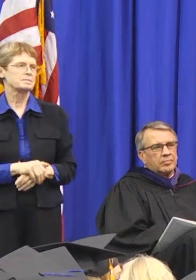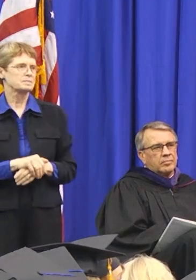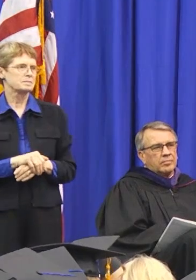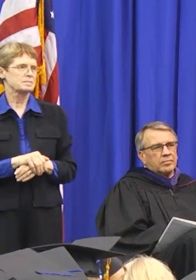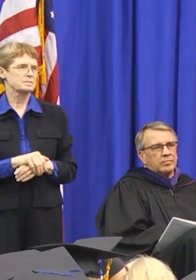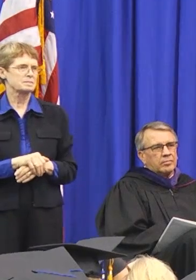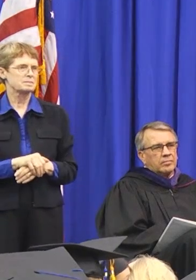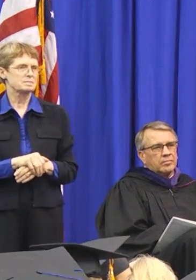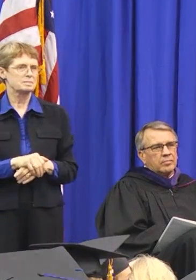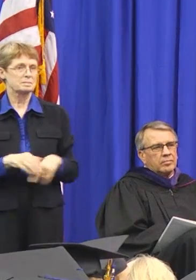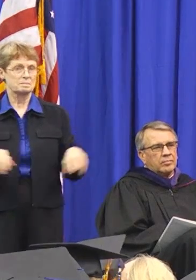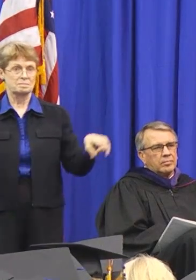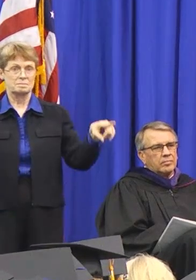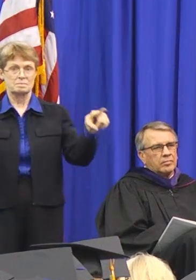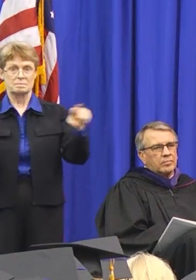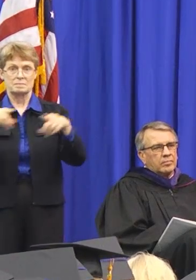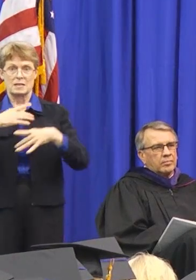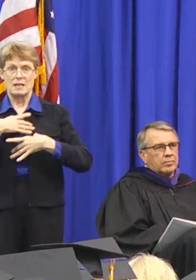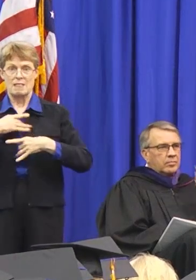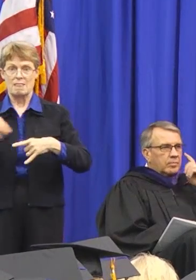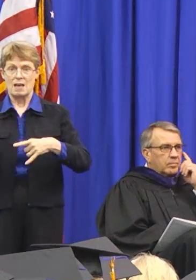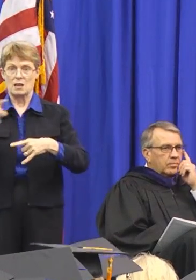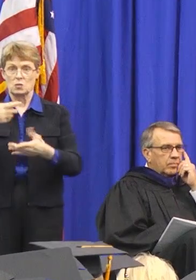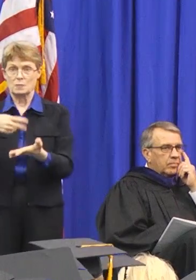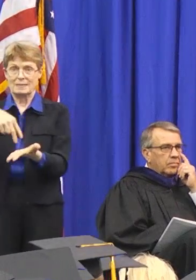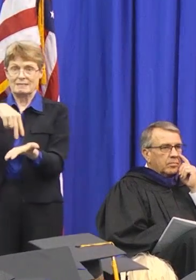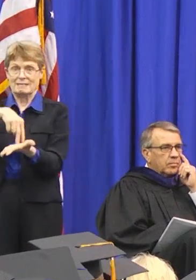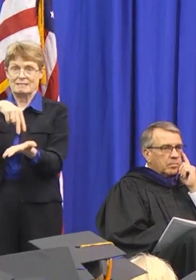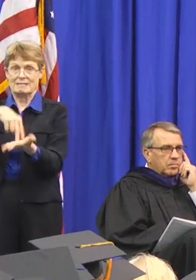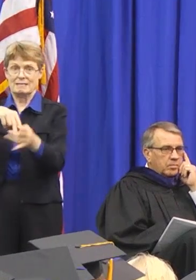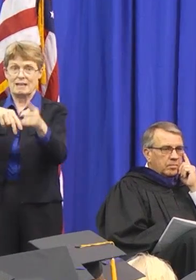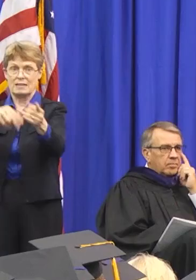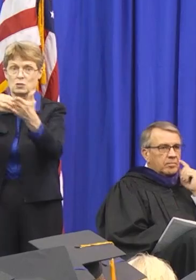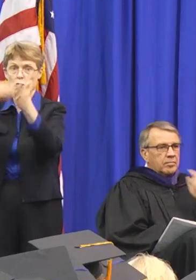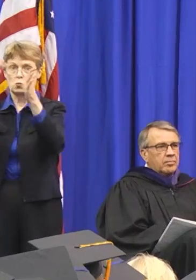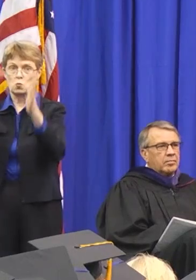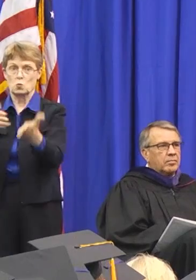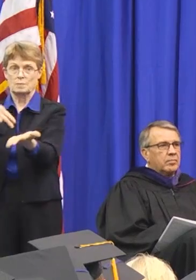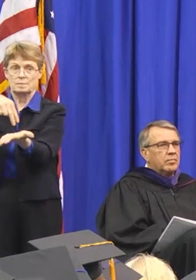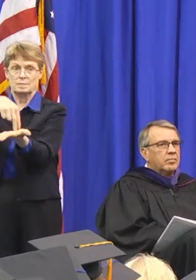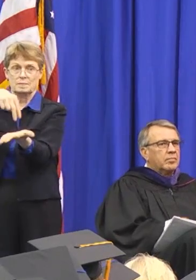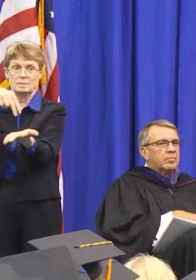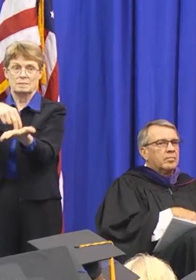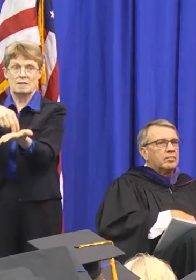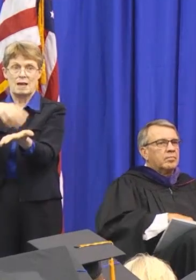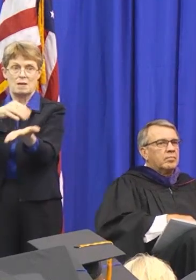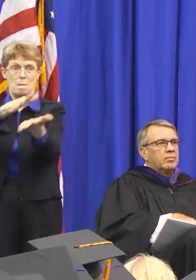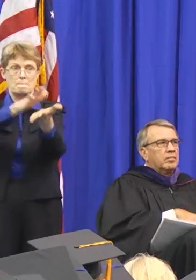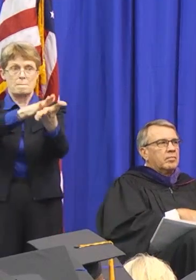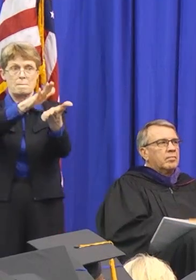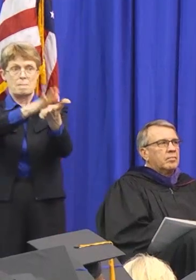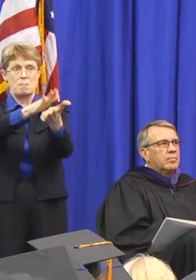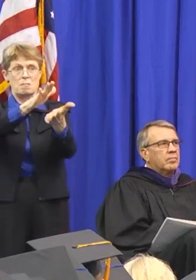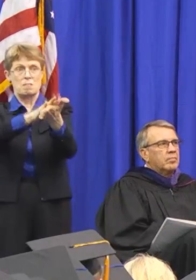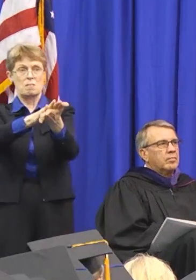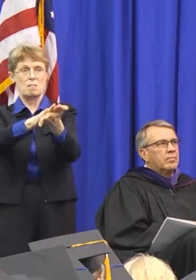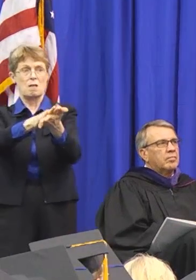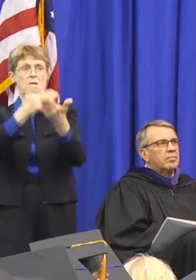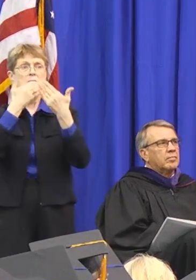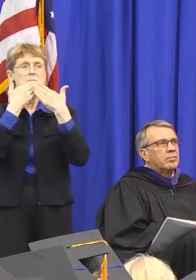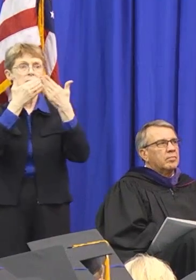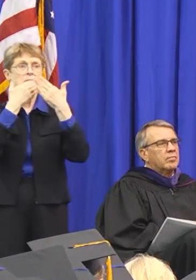Graduates, I'd like you to please rise and join me in giving a big applause of